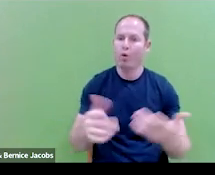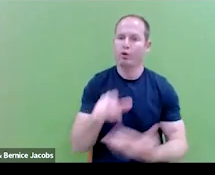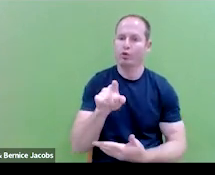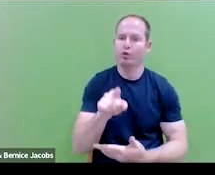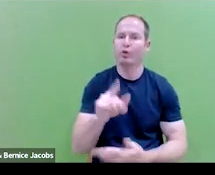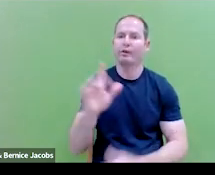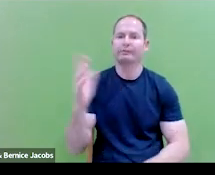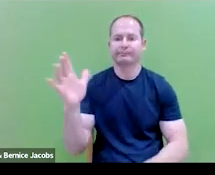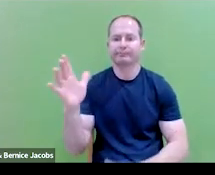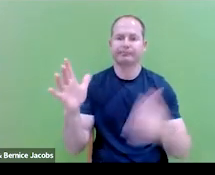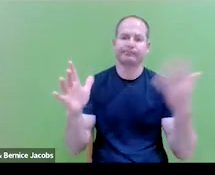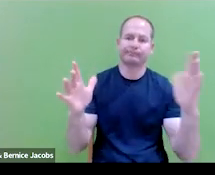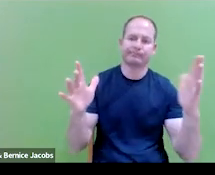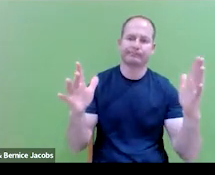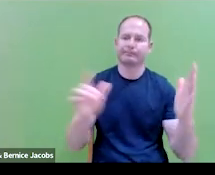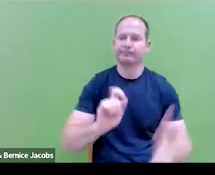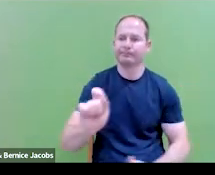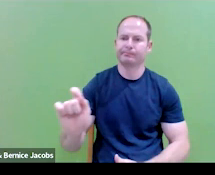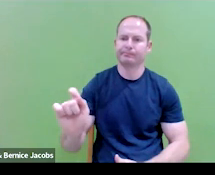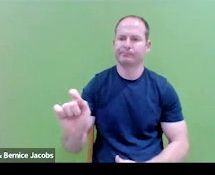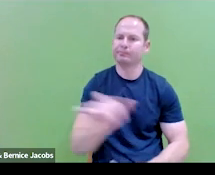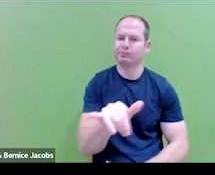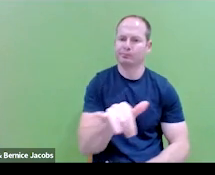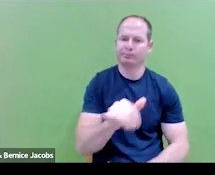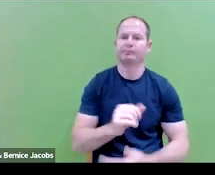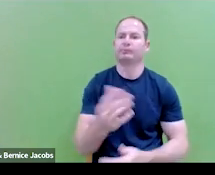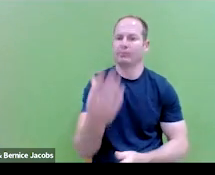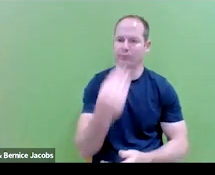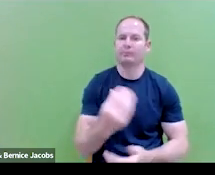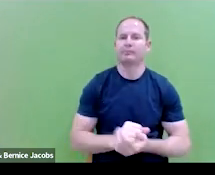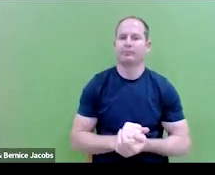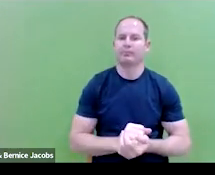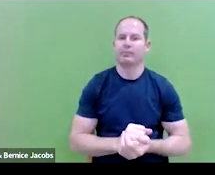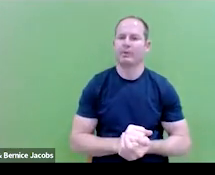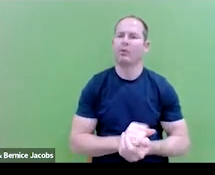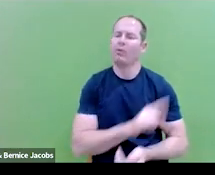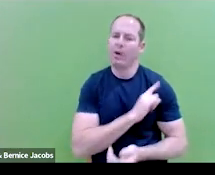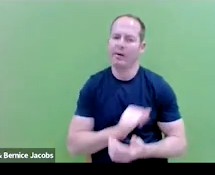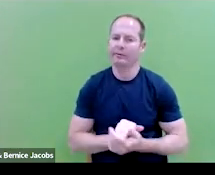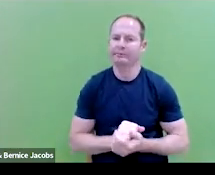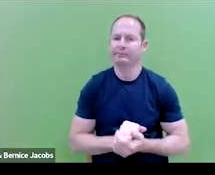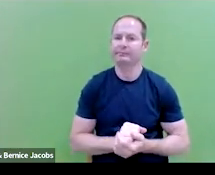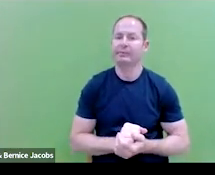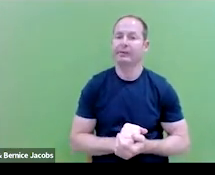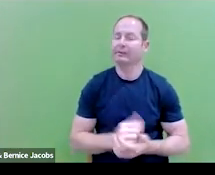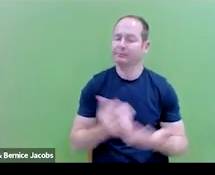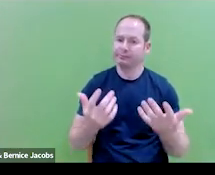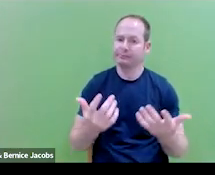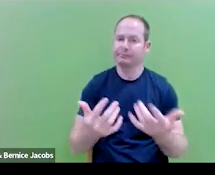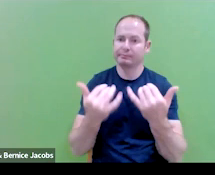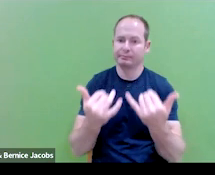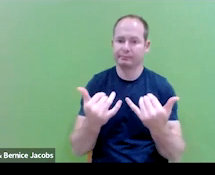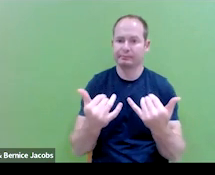user? Okay, so why would they ask that? Because that is going to depend where they're going to